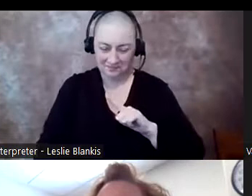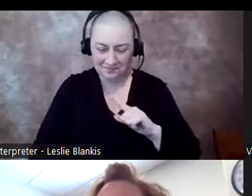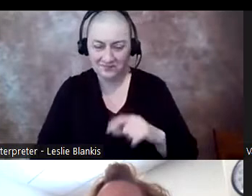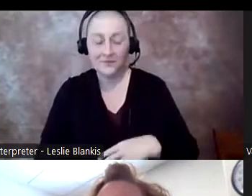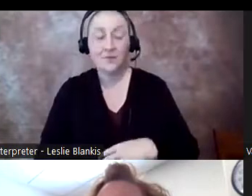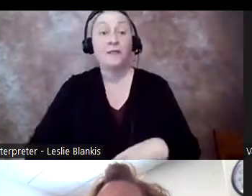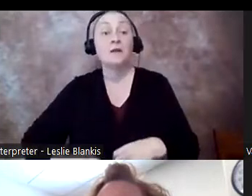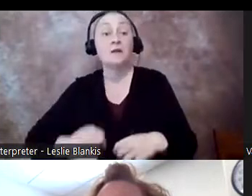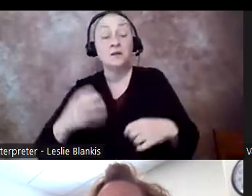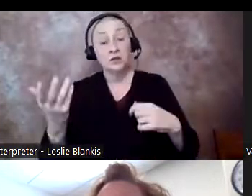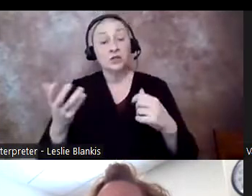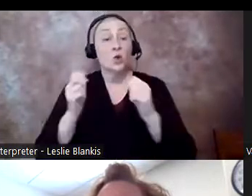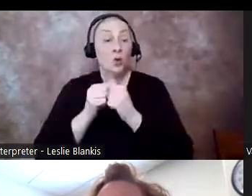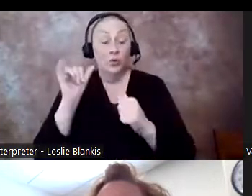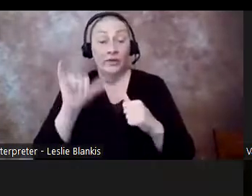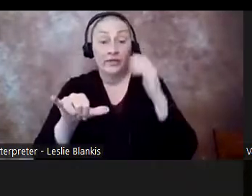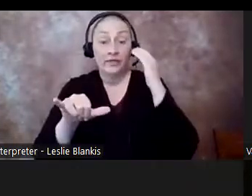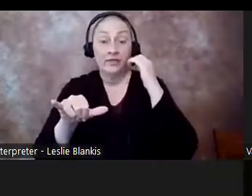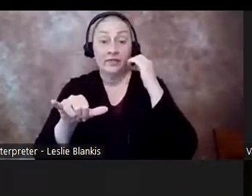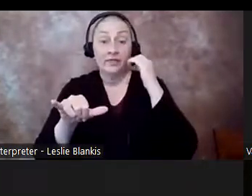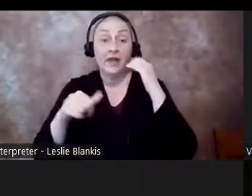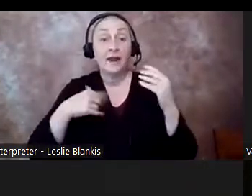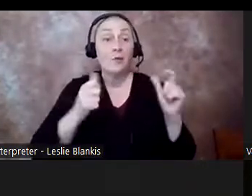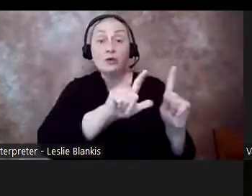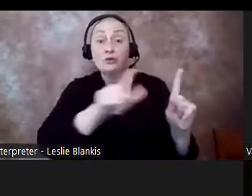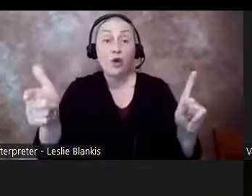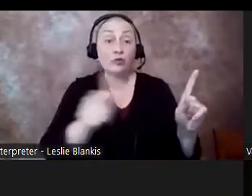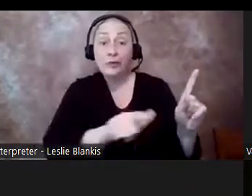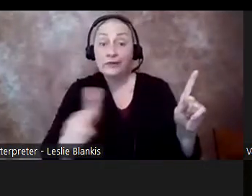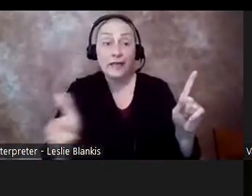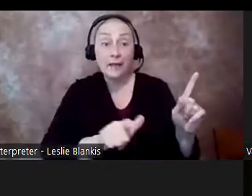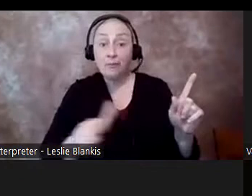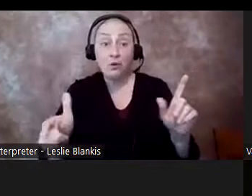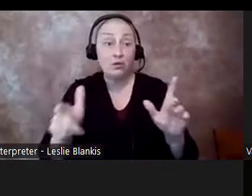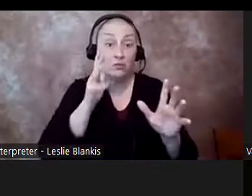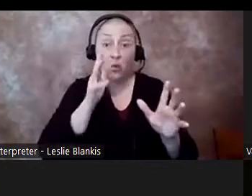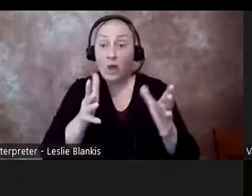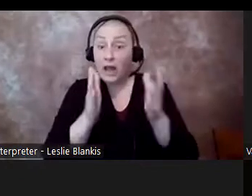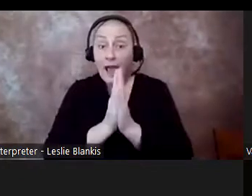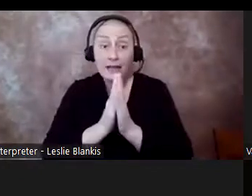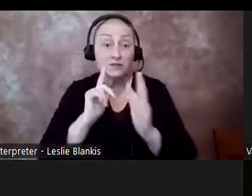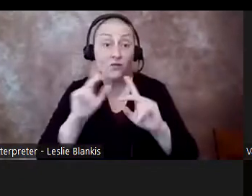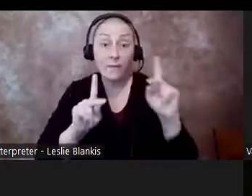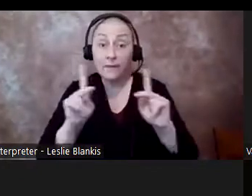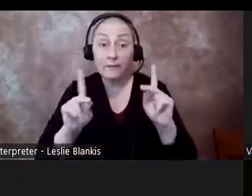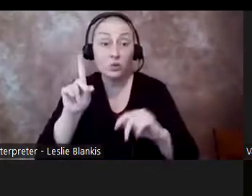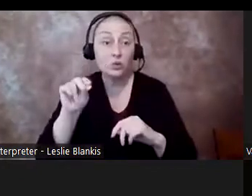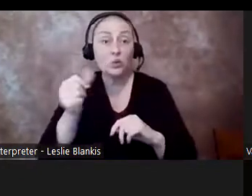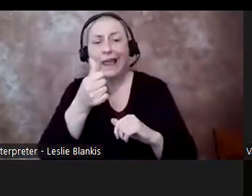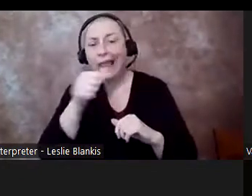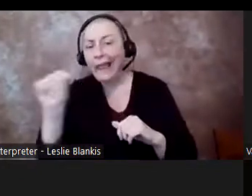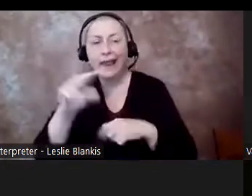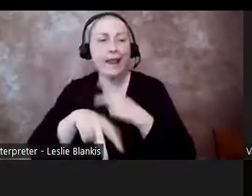right. With that, I want to go around the table and ask for people to do any kind